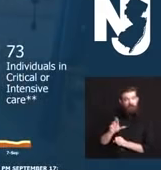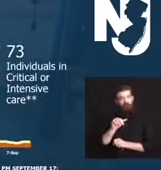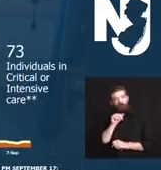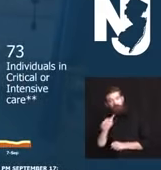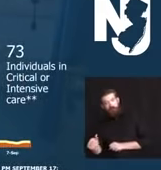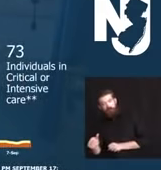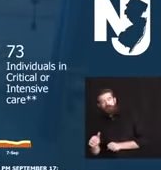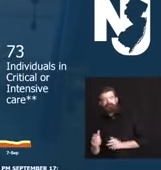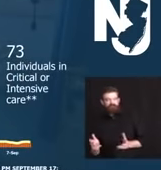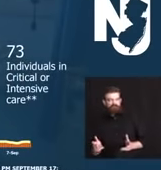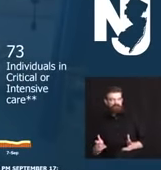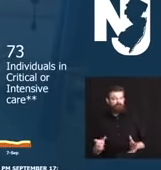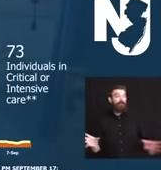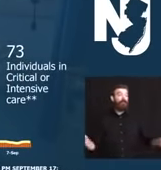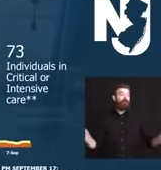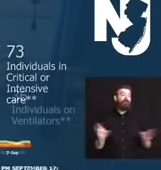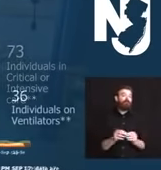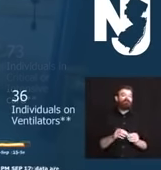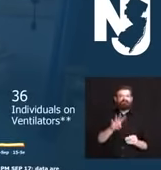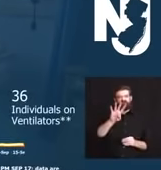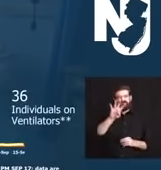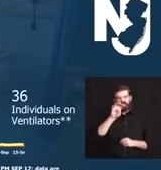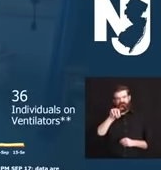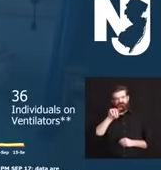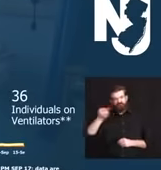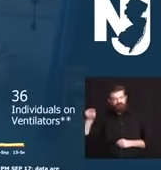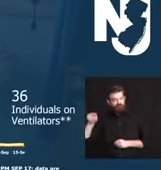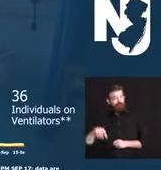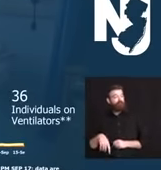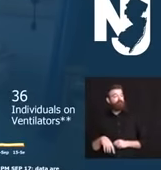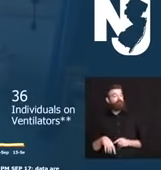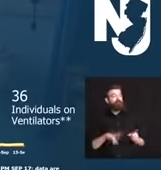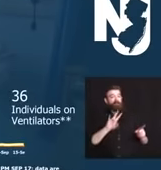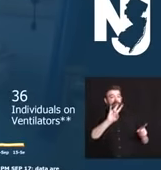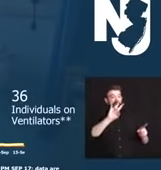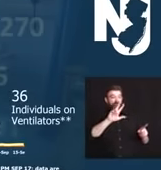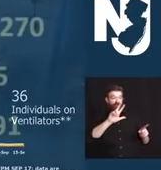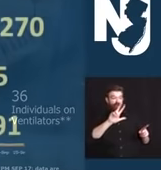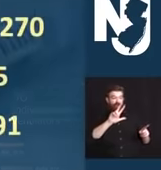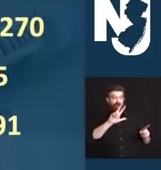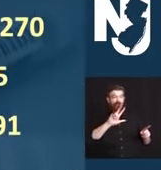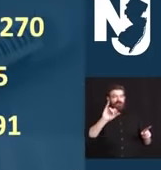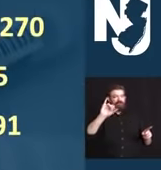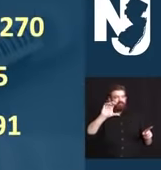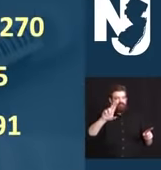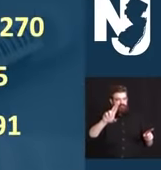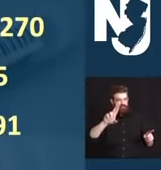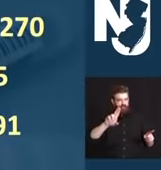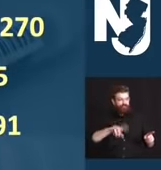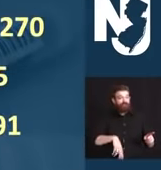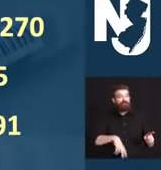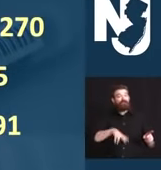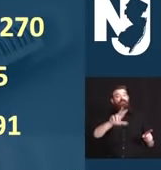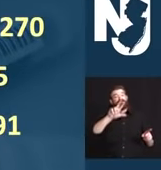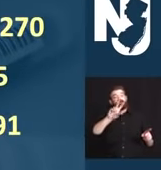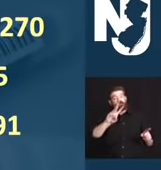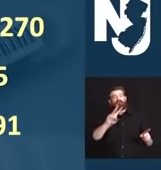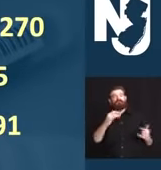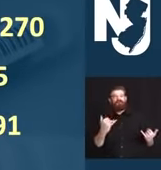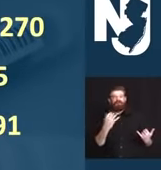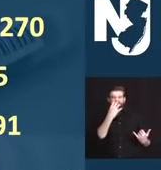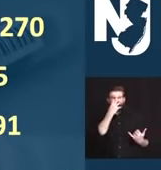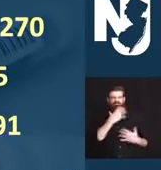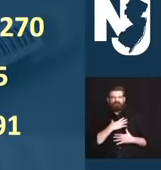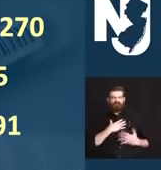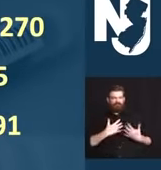requiring intensive care, 36 required a ventilator. And sadly, we are reporting 5 additional deaths